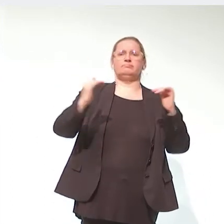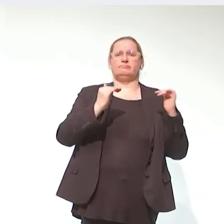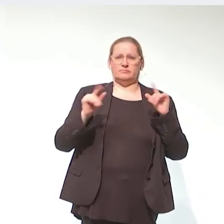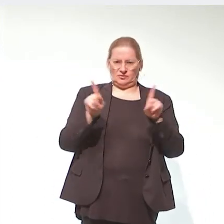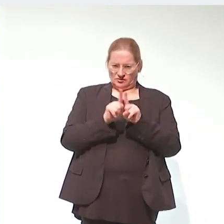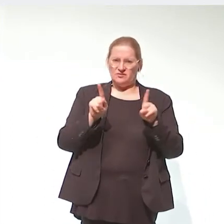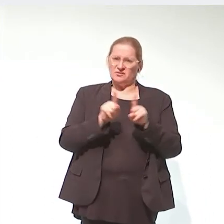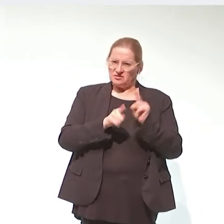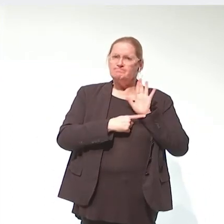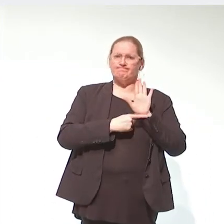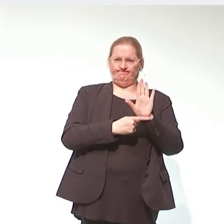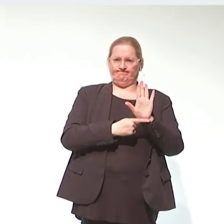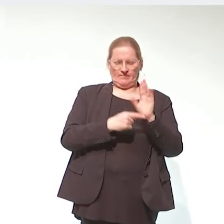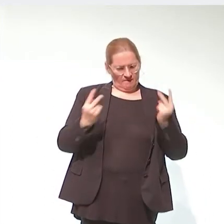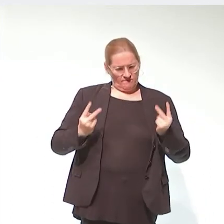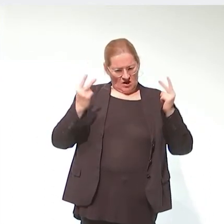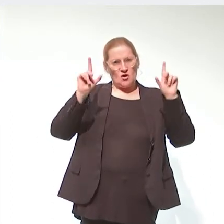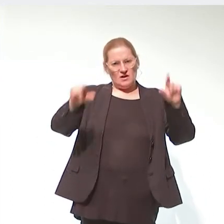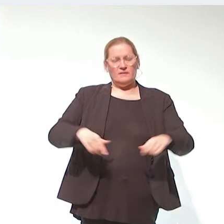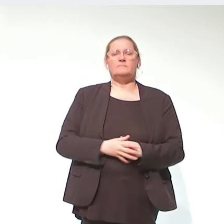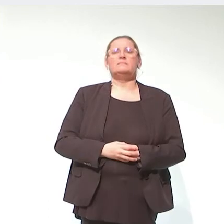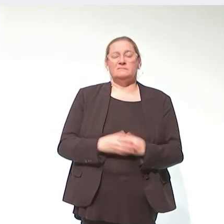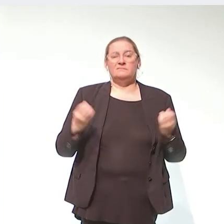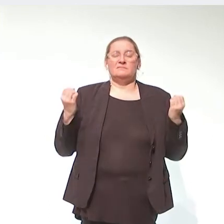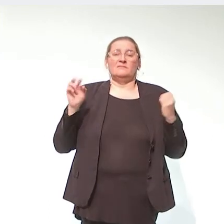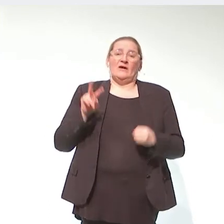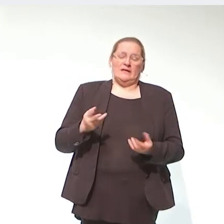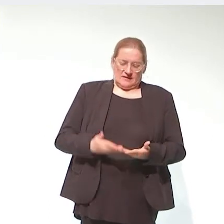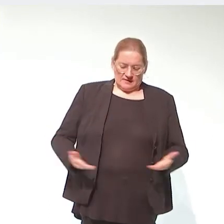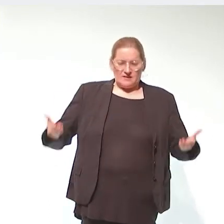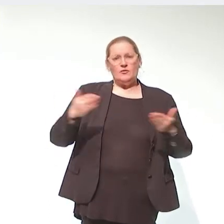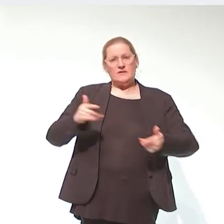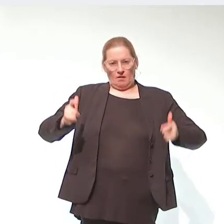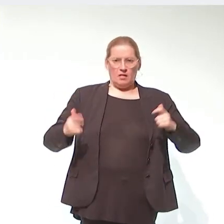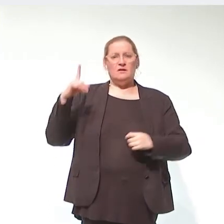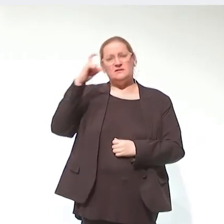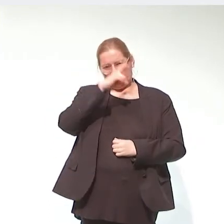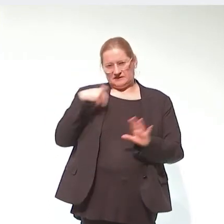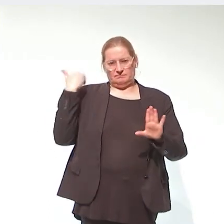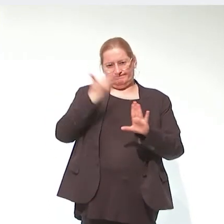good as my fellow pupils. Often circumstances were difficult.